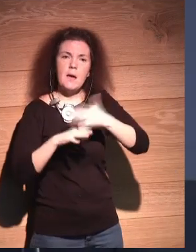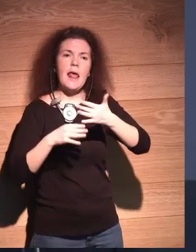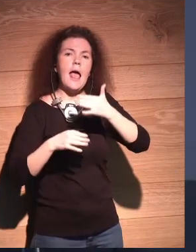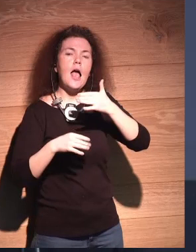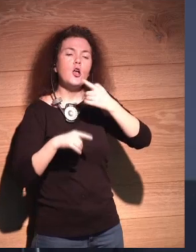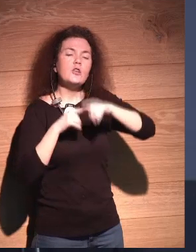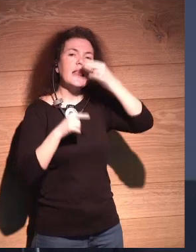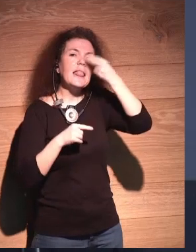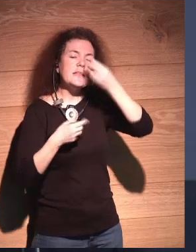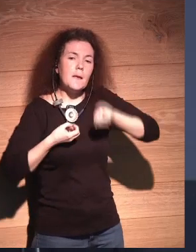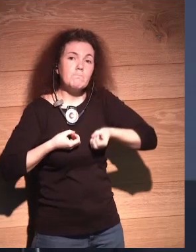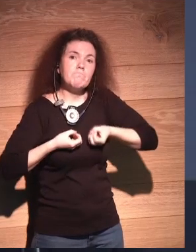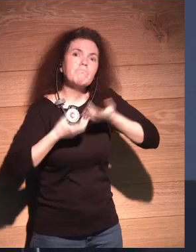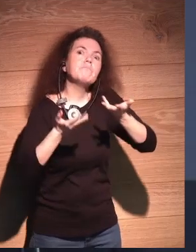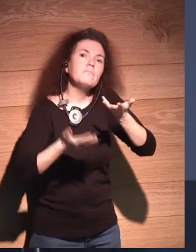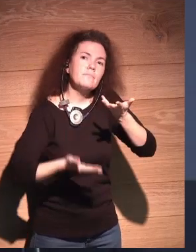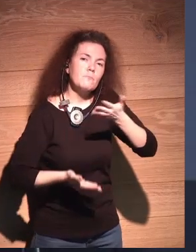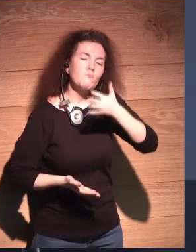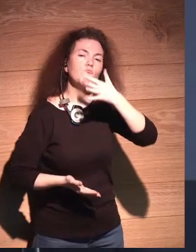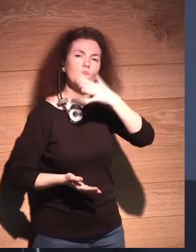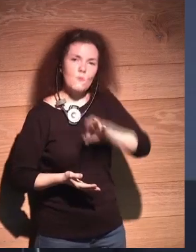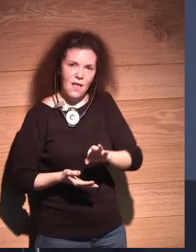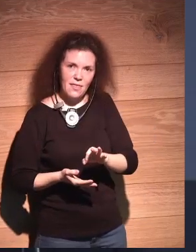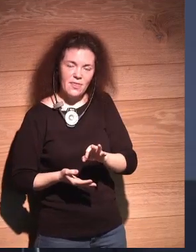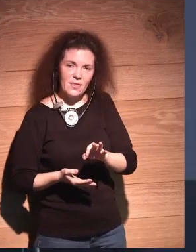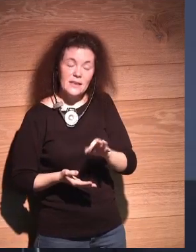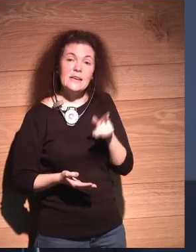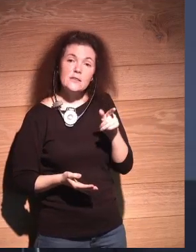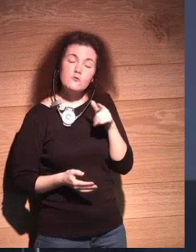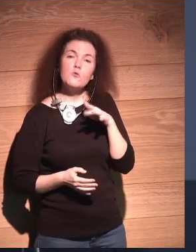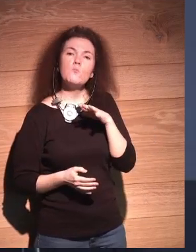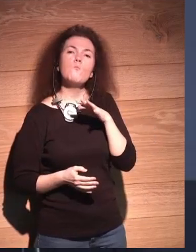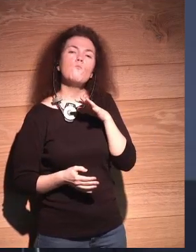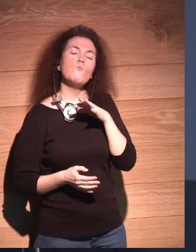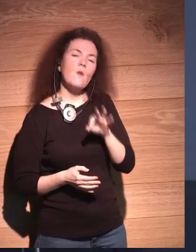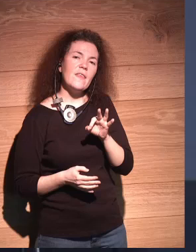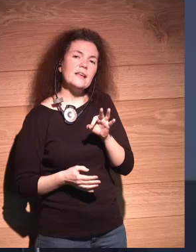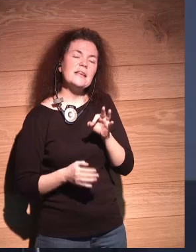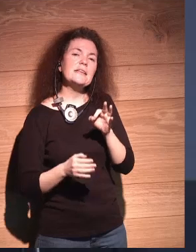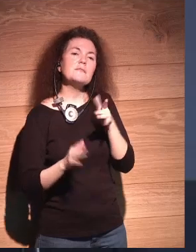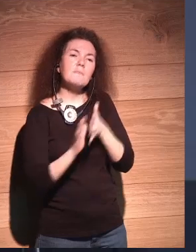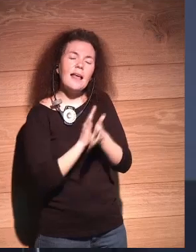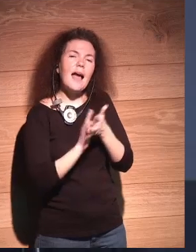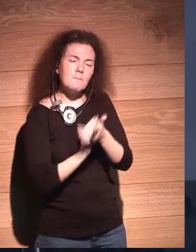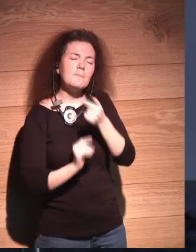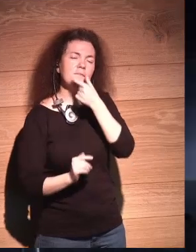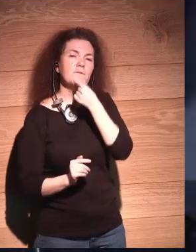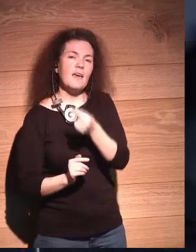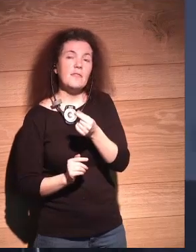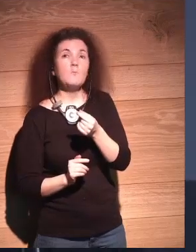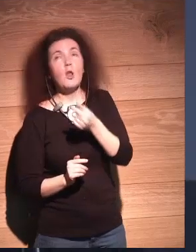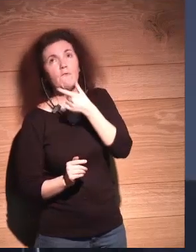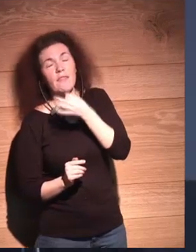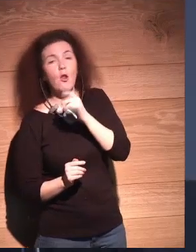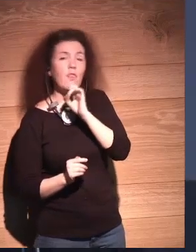hand, which are very wide and varied, to express what she's interested in. And this is